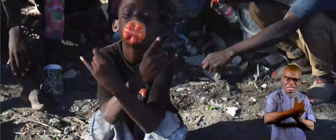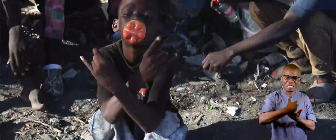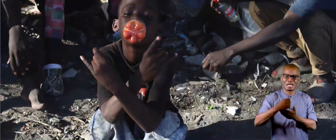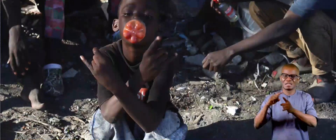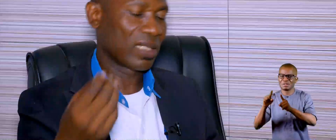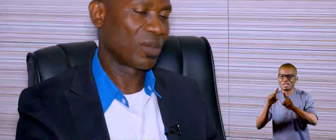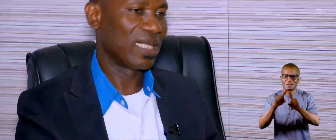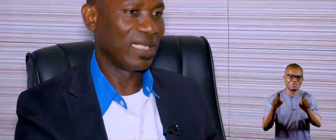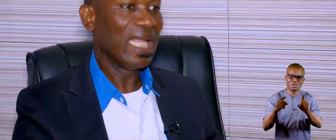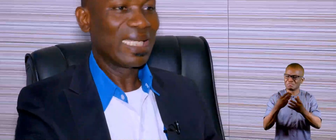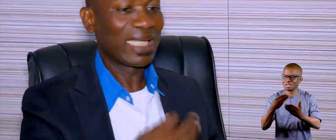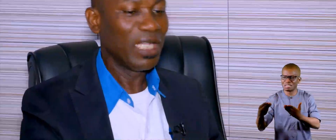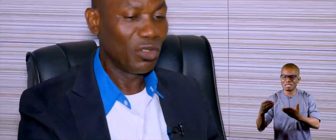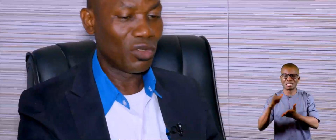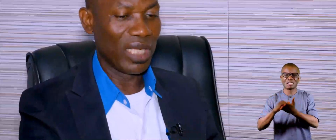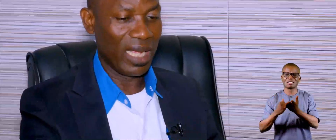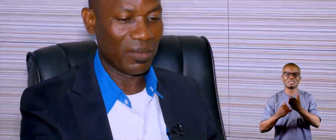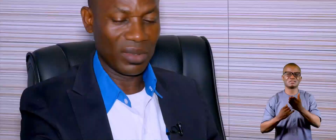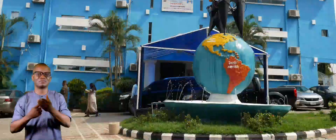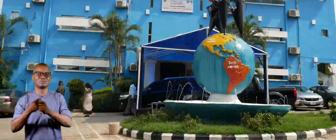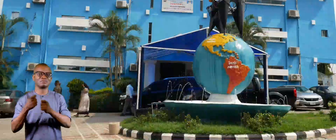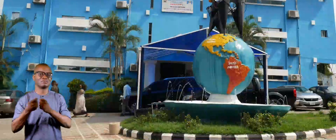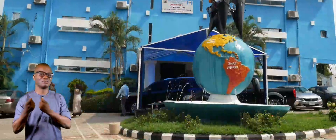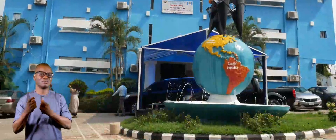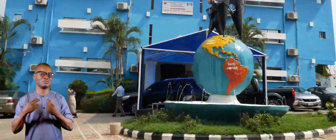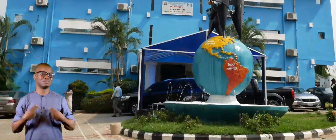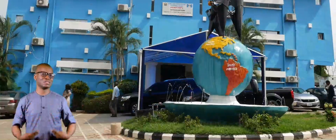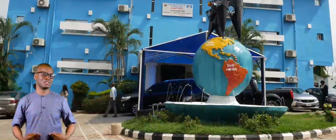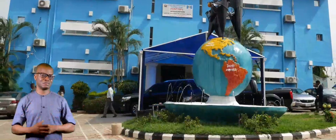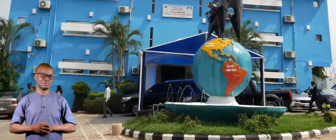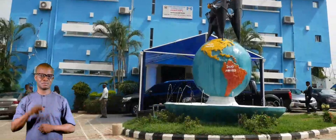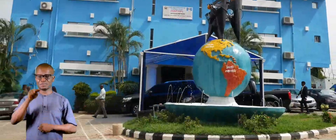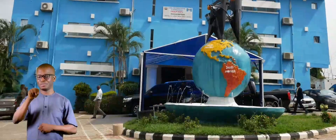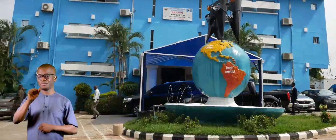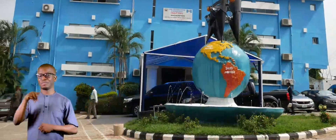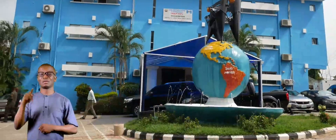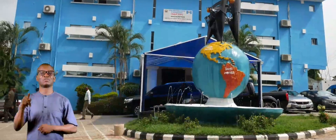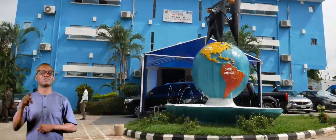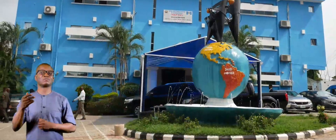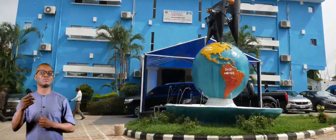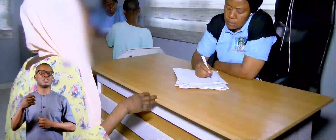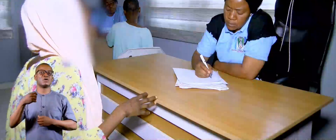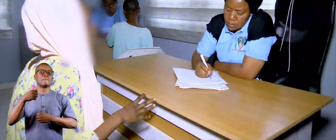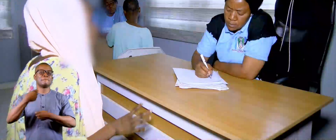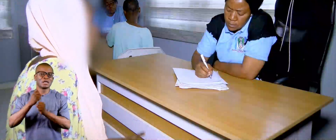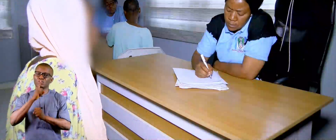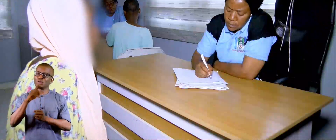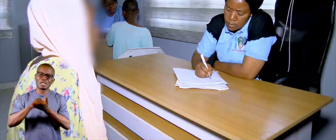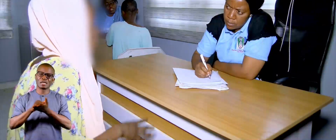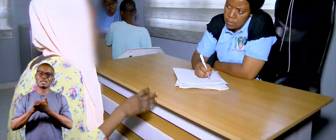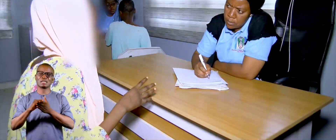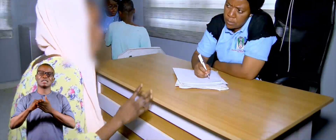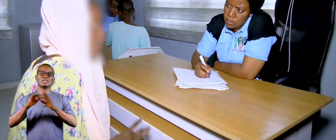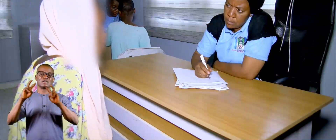gather psychotropic substances that are injurious to their health. NAPTIP, in fulfilling its mandate, works to ensure that incidences